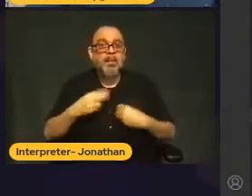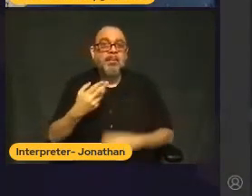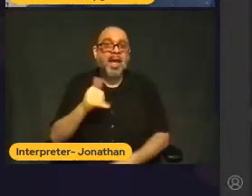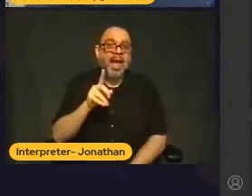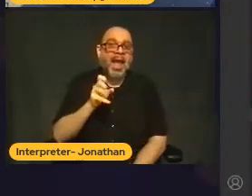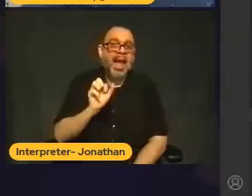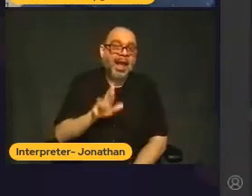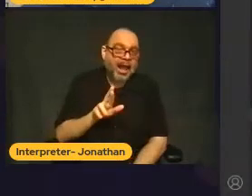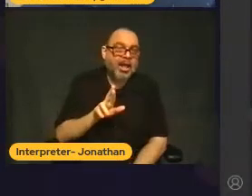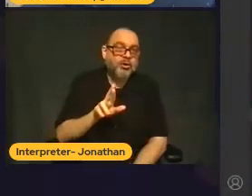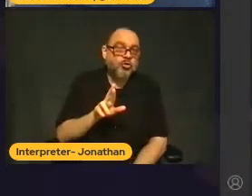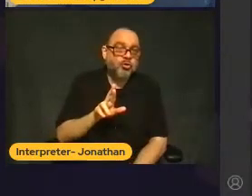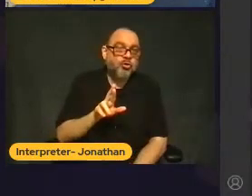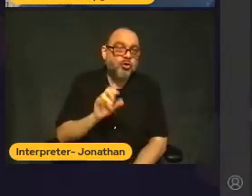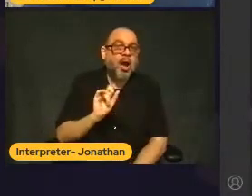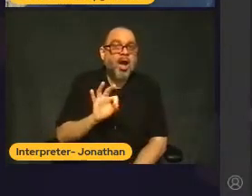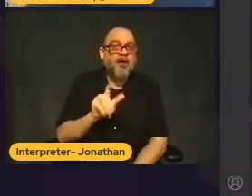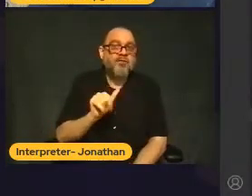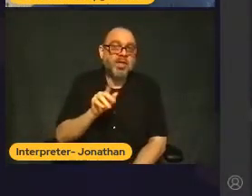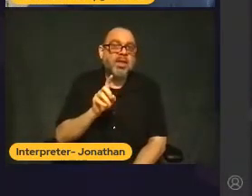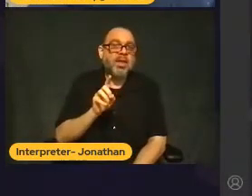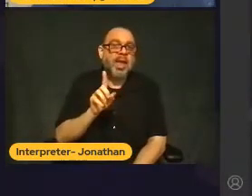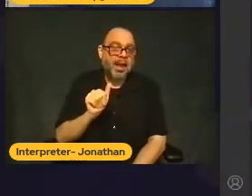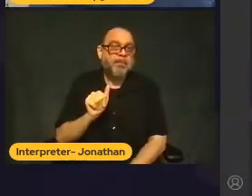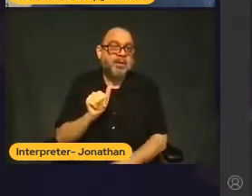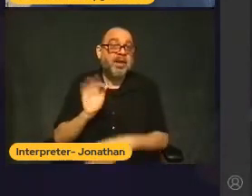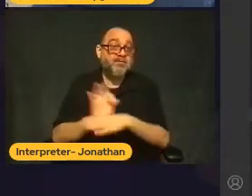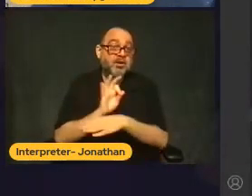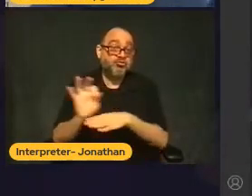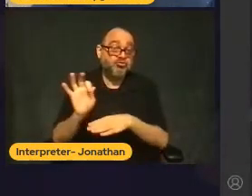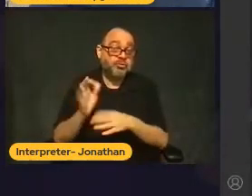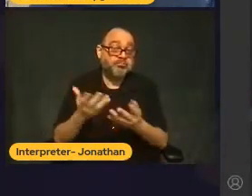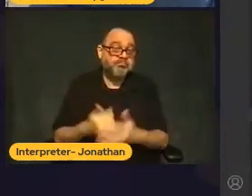function. Sorry, function.